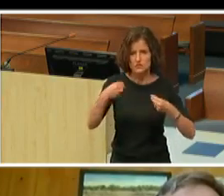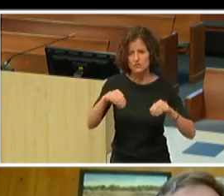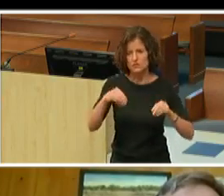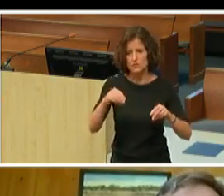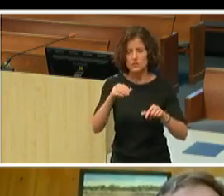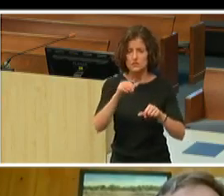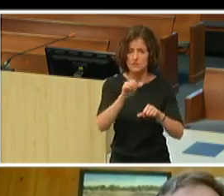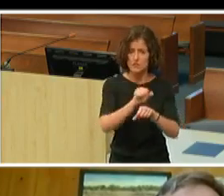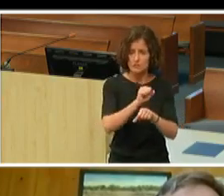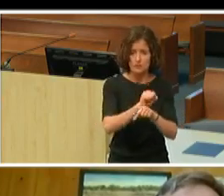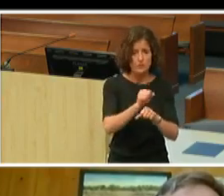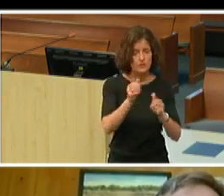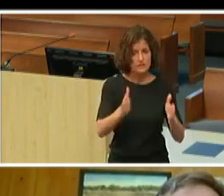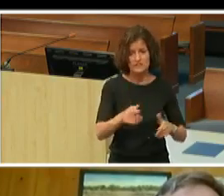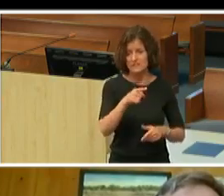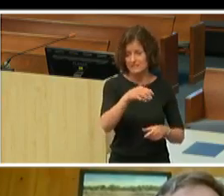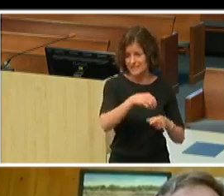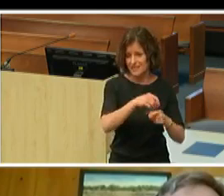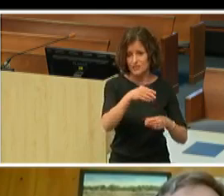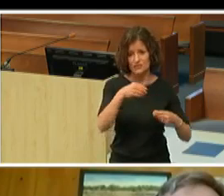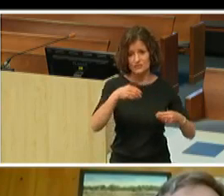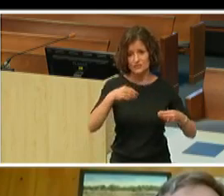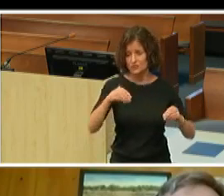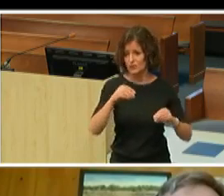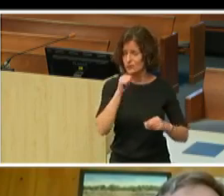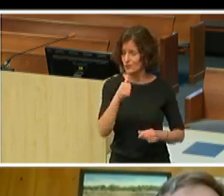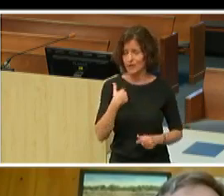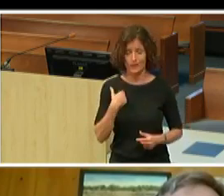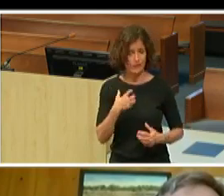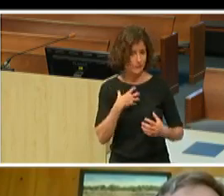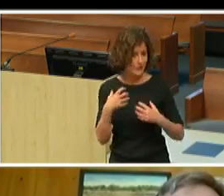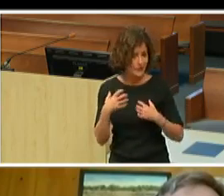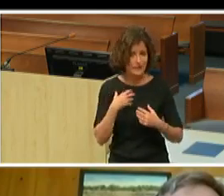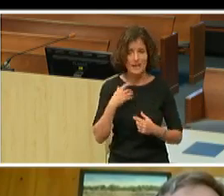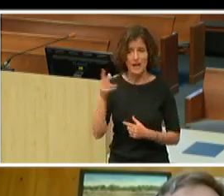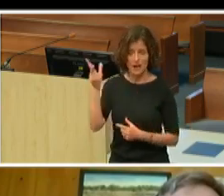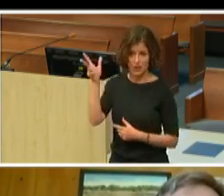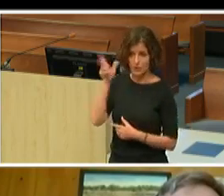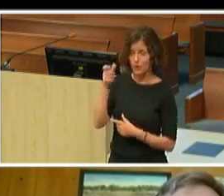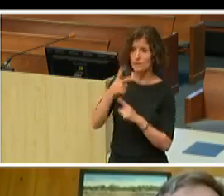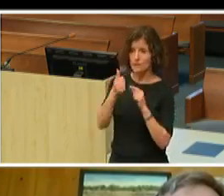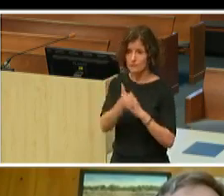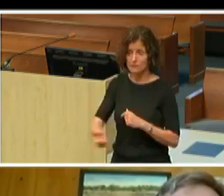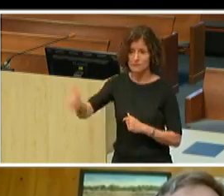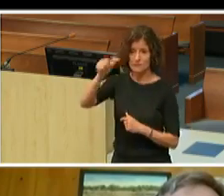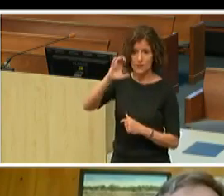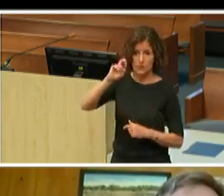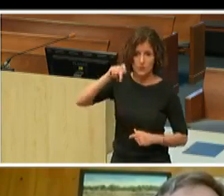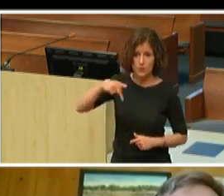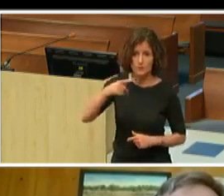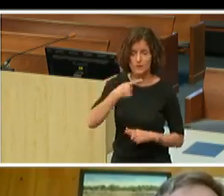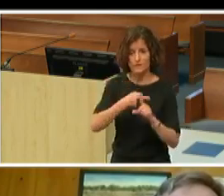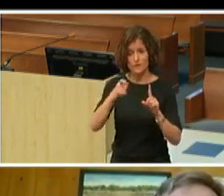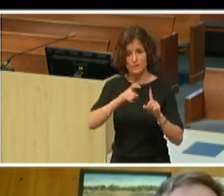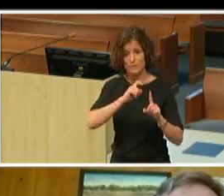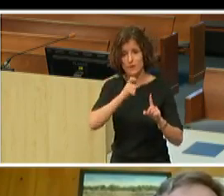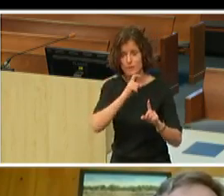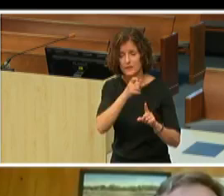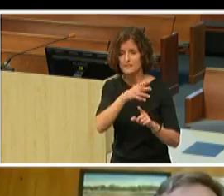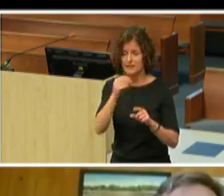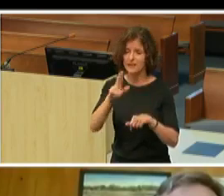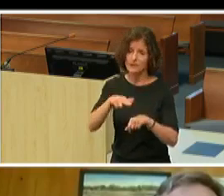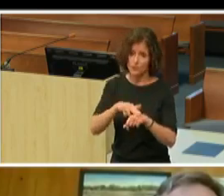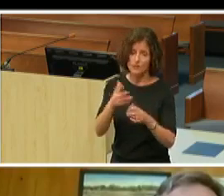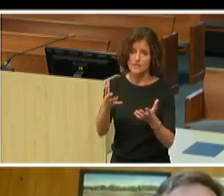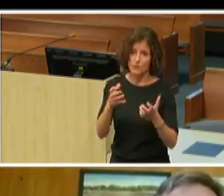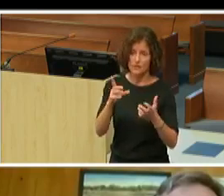employees in the stores complaining about it. I've heard from the corporate folks at Publix, and of course they would like just